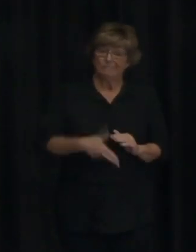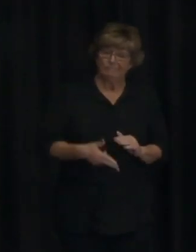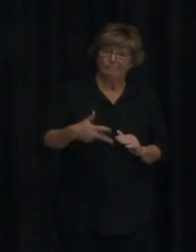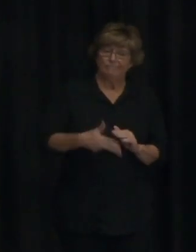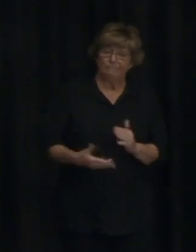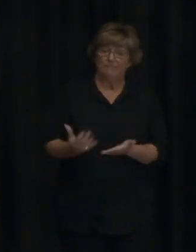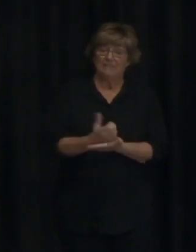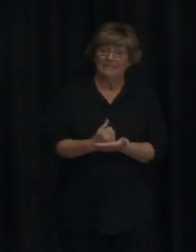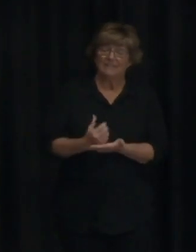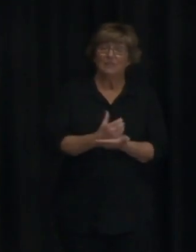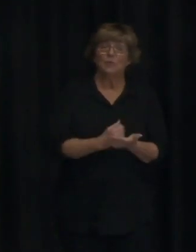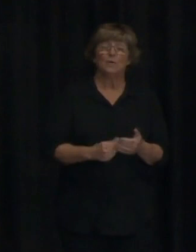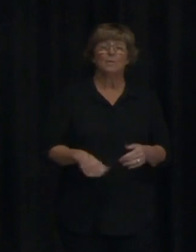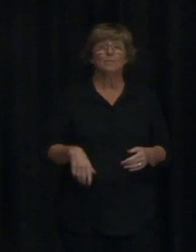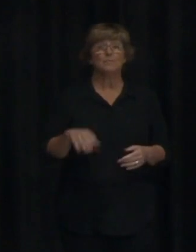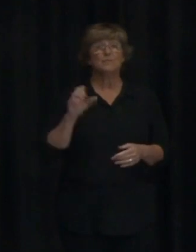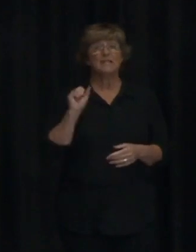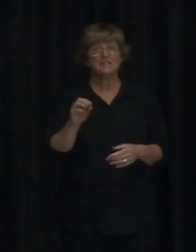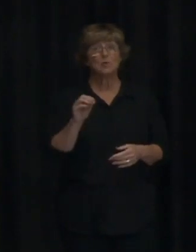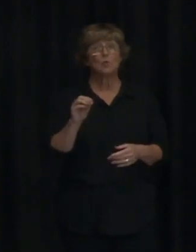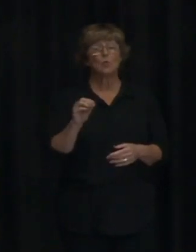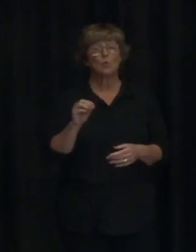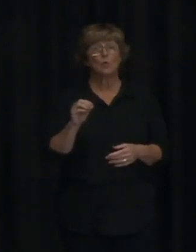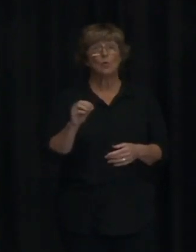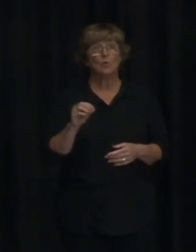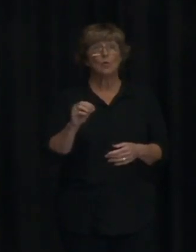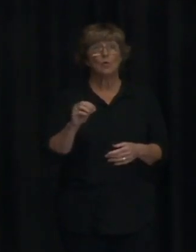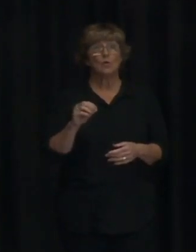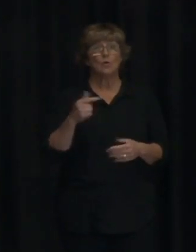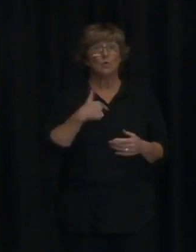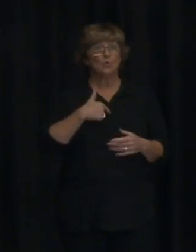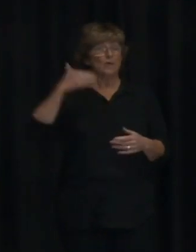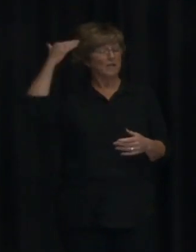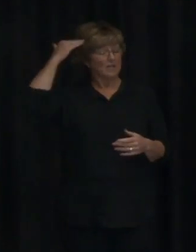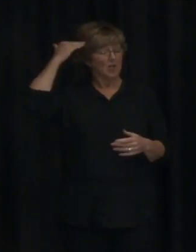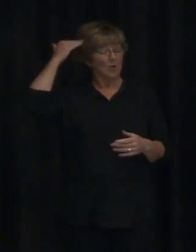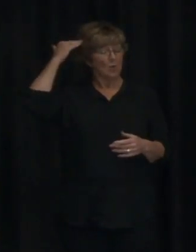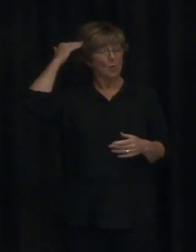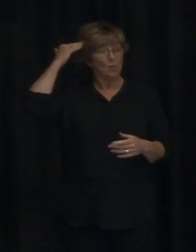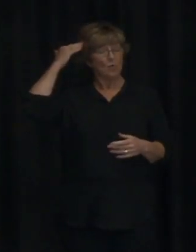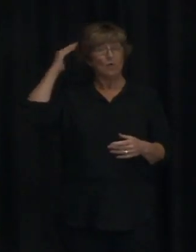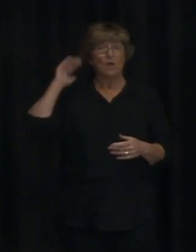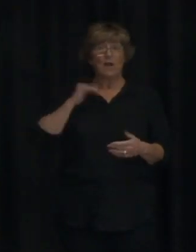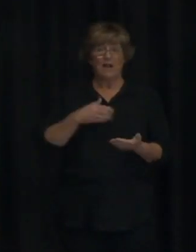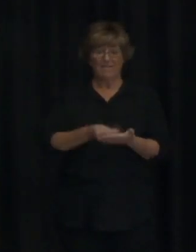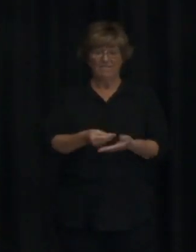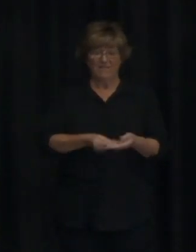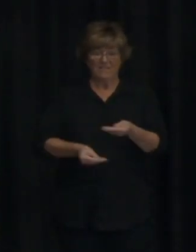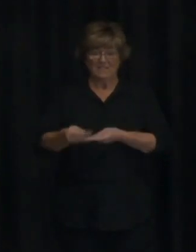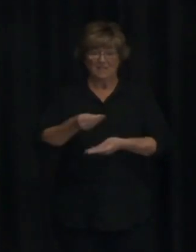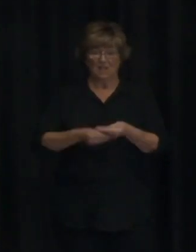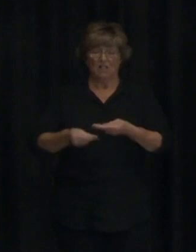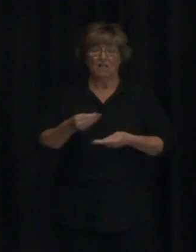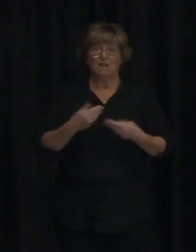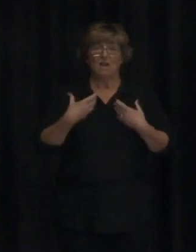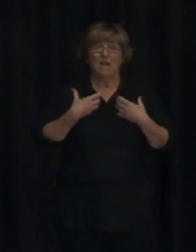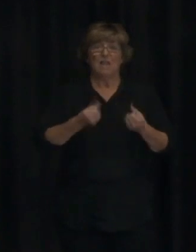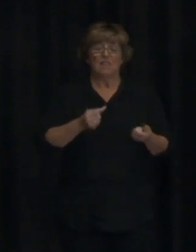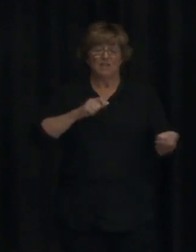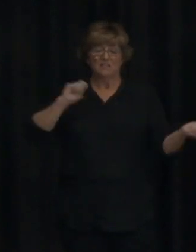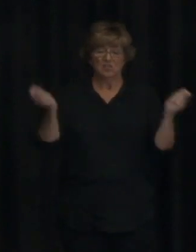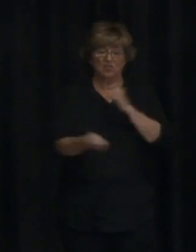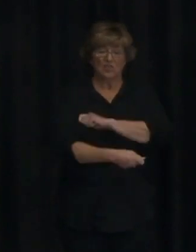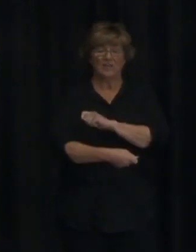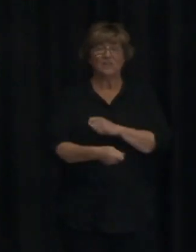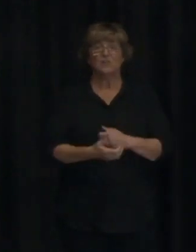did. And so we're very cognizant of our fiscal health changing